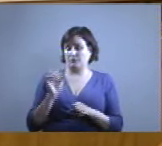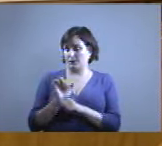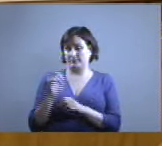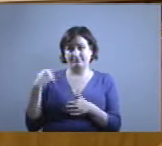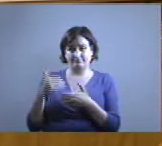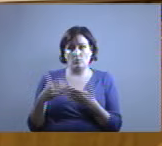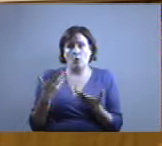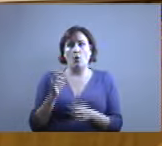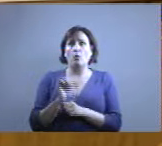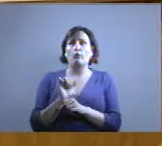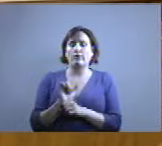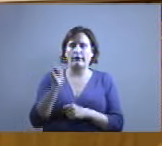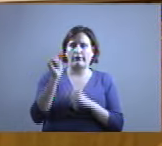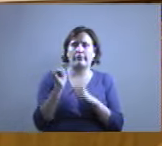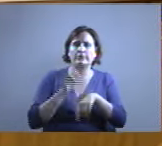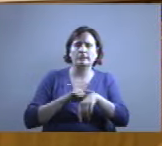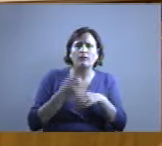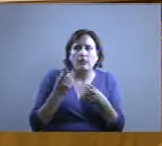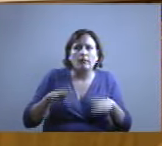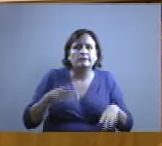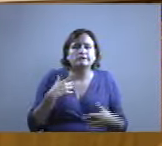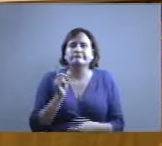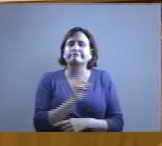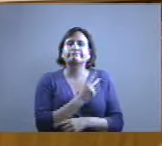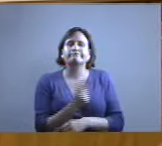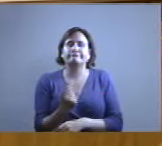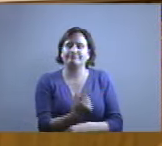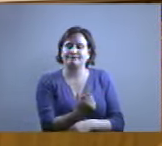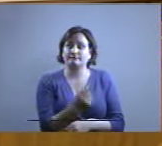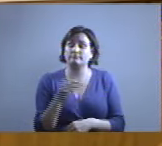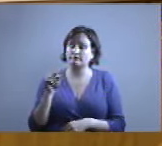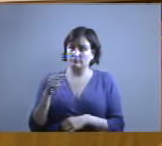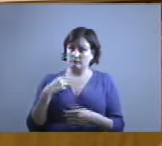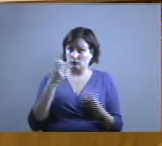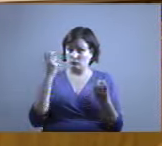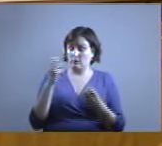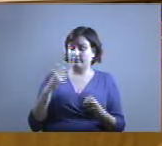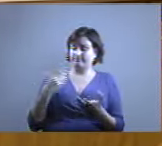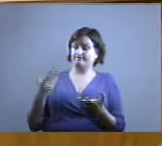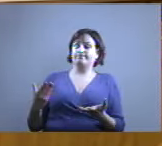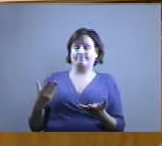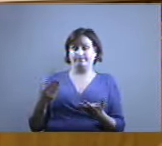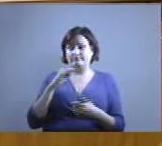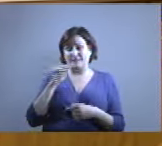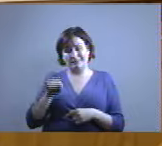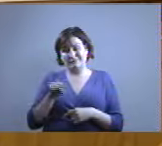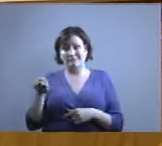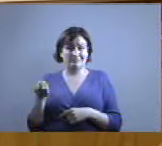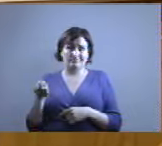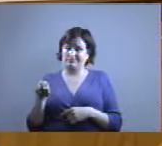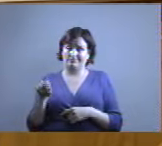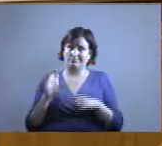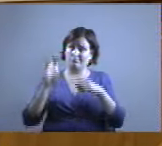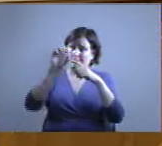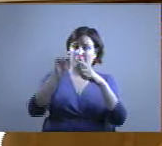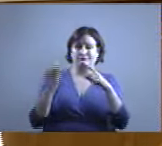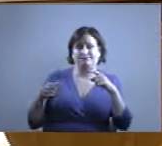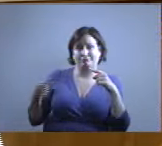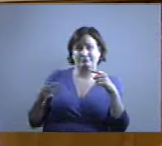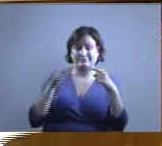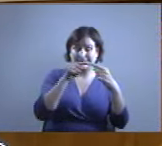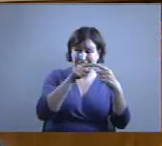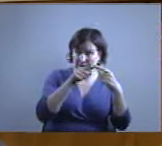than a year, and these are alarming indicators and stand in our way to achieve our stated objective to improve the lives